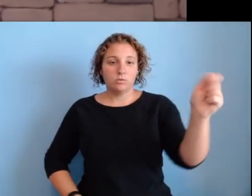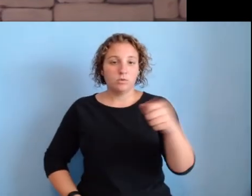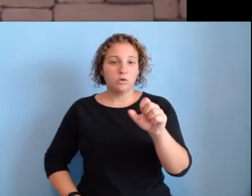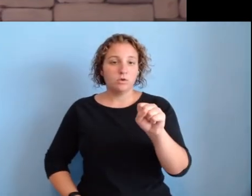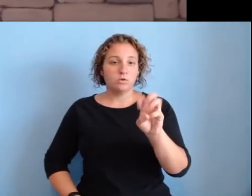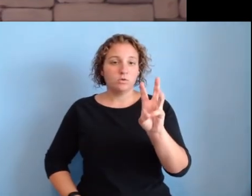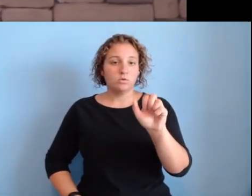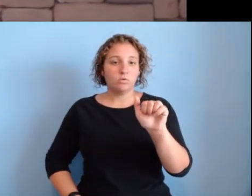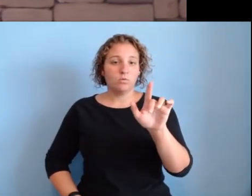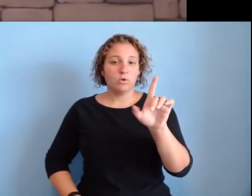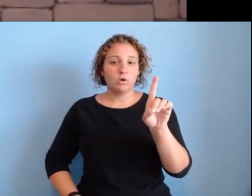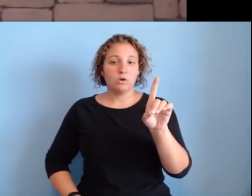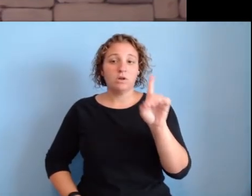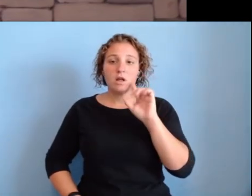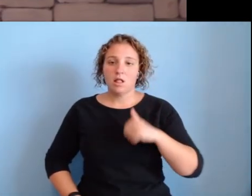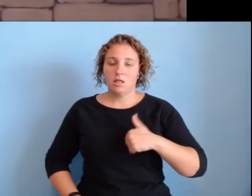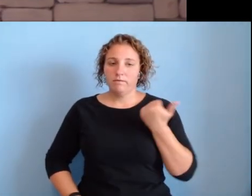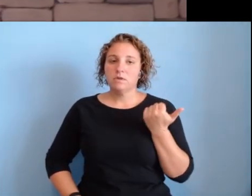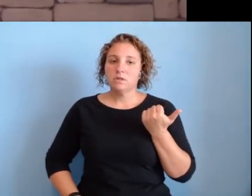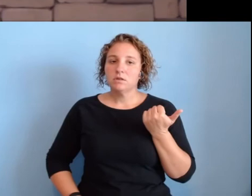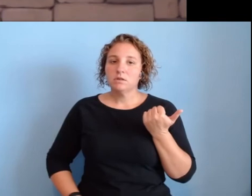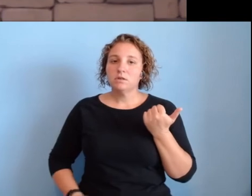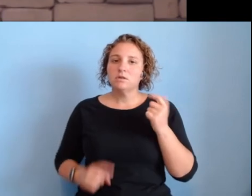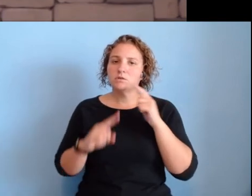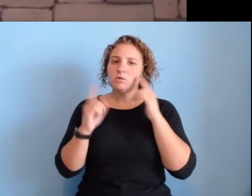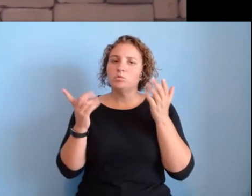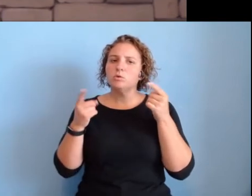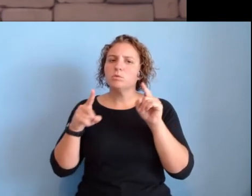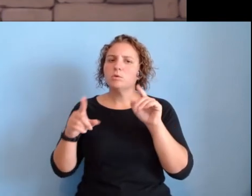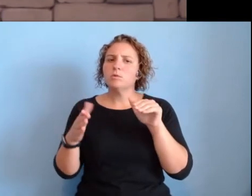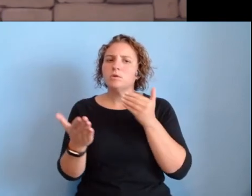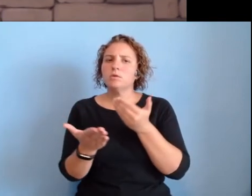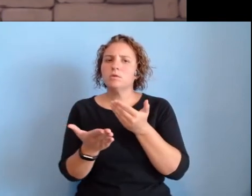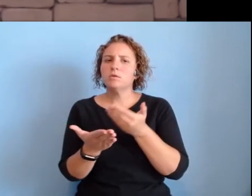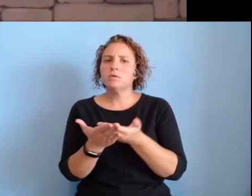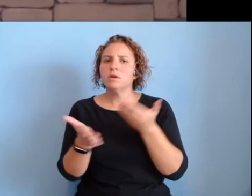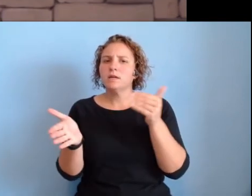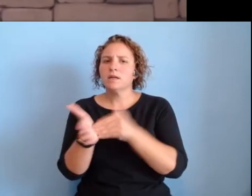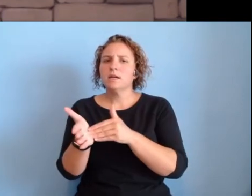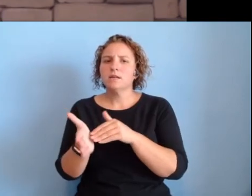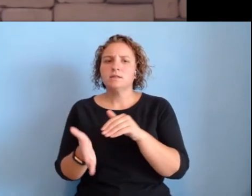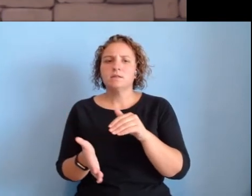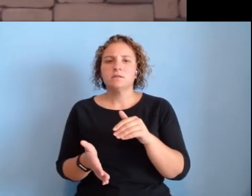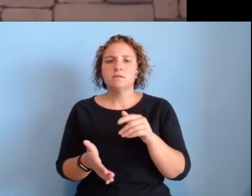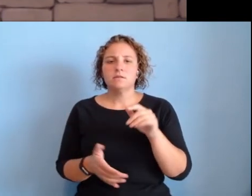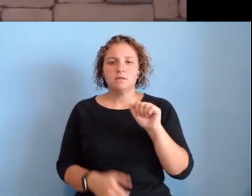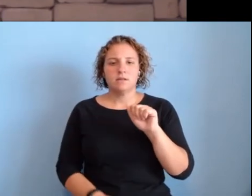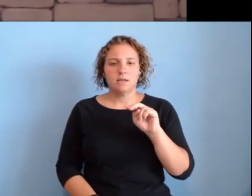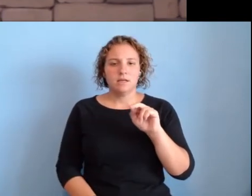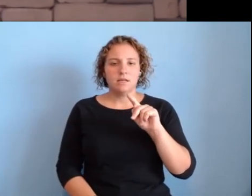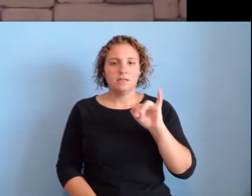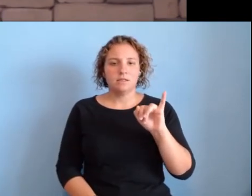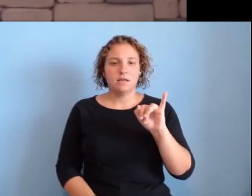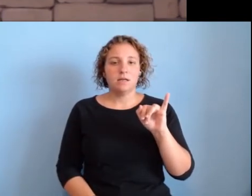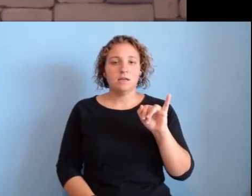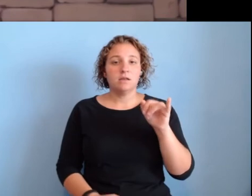and did live. So what's coming against this Antichrist? We have a term for it. An assassination